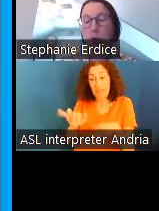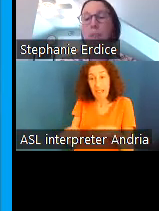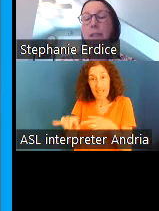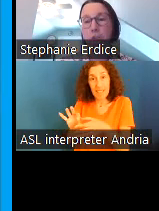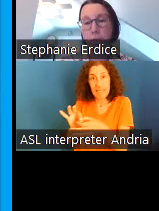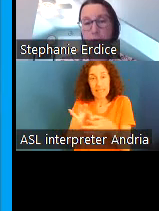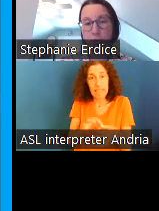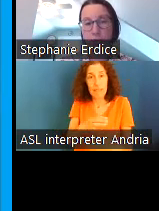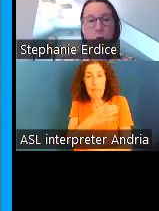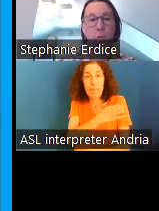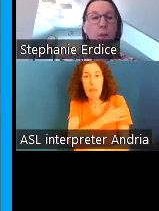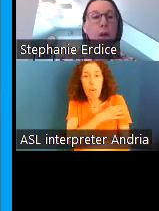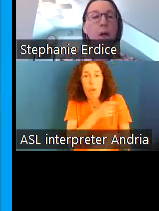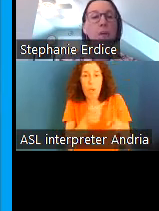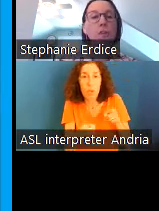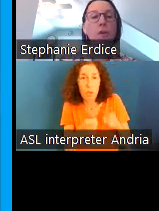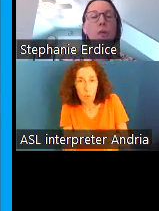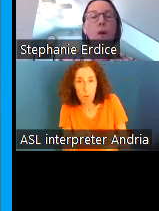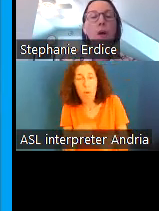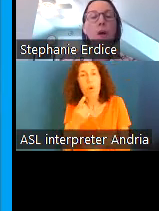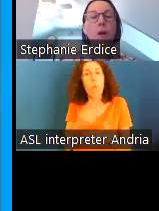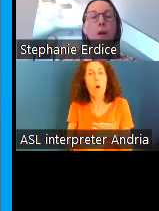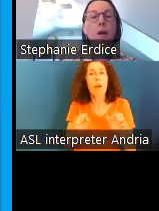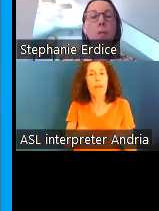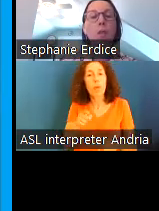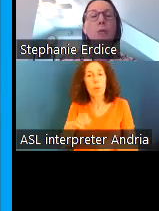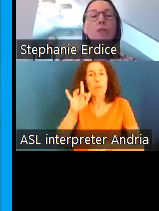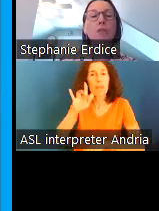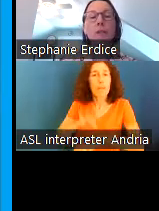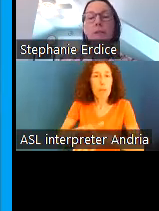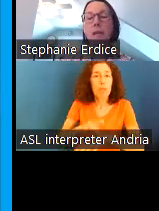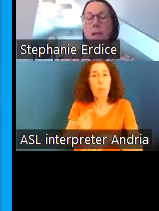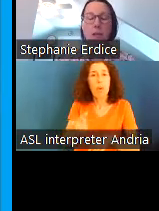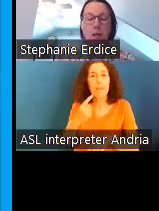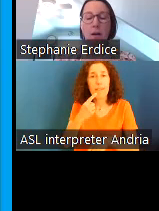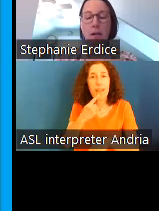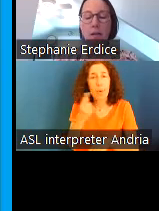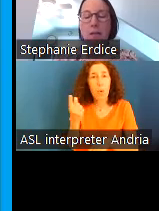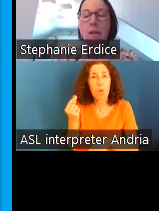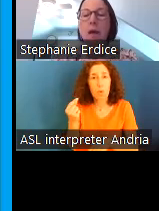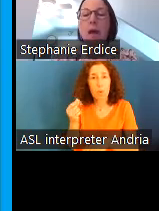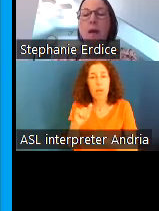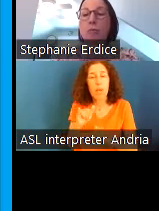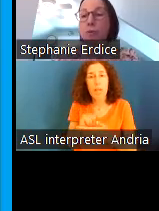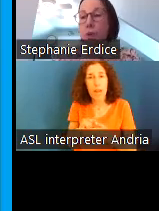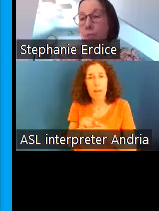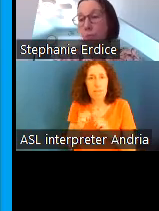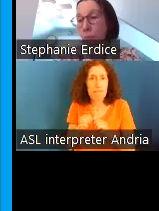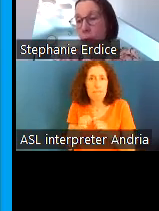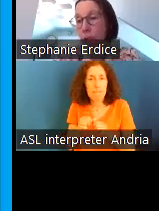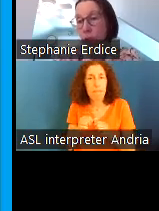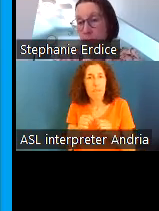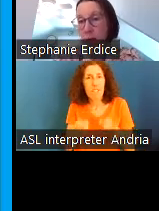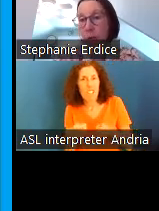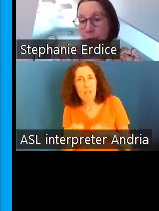imbalance that could lead to control. So what we're really trying to say here is,